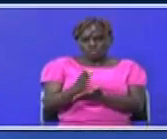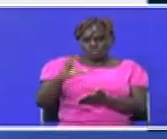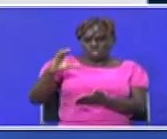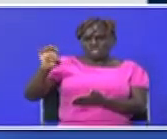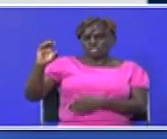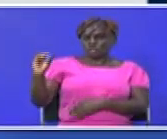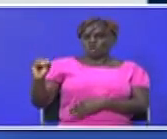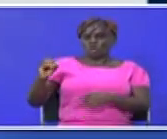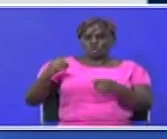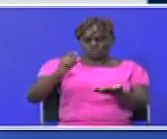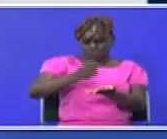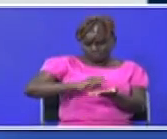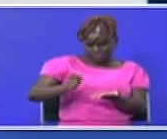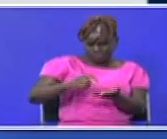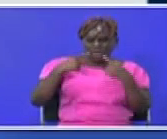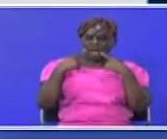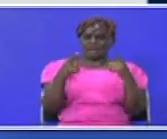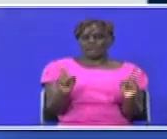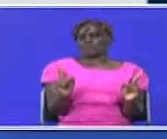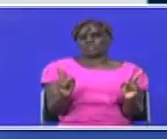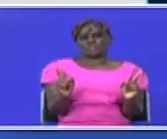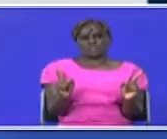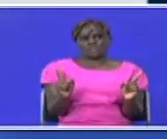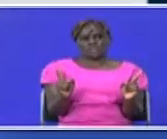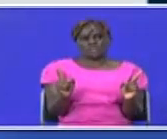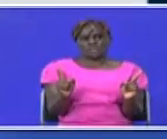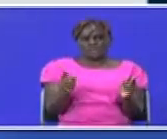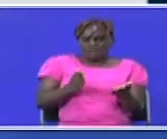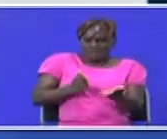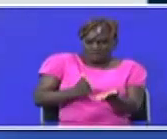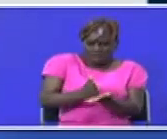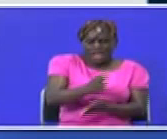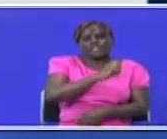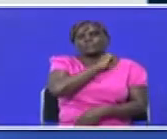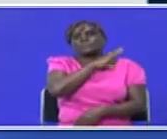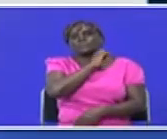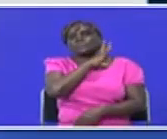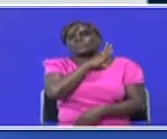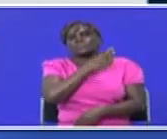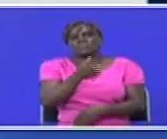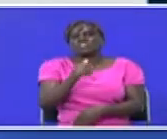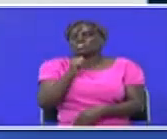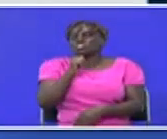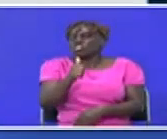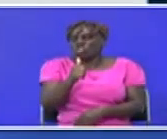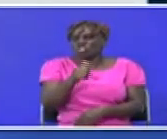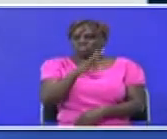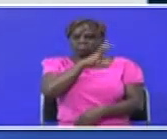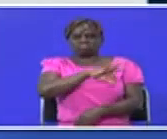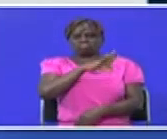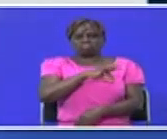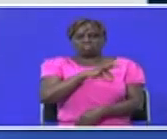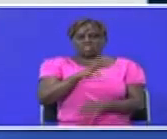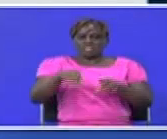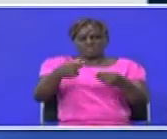Magaya, issued a statement stating, and I quote, "The right to picket and demonstrate is not a privilege granted by